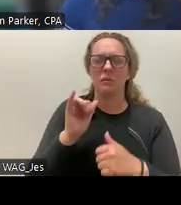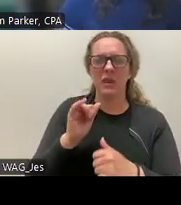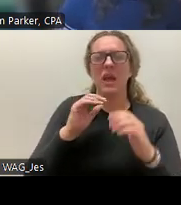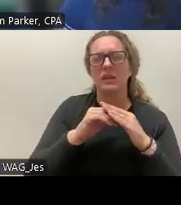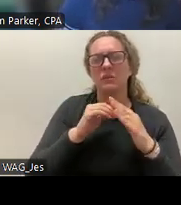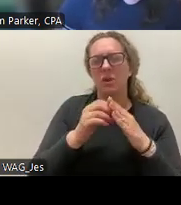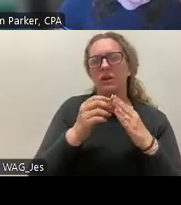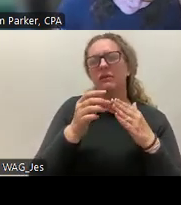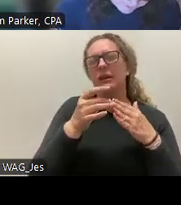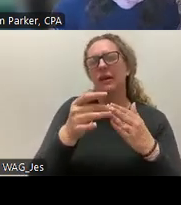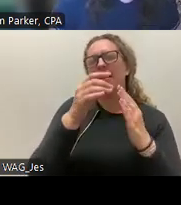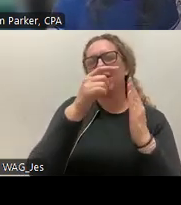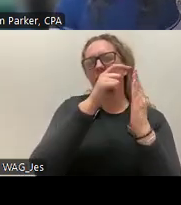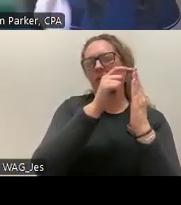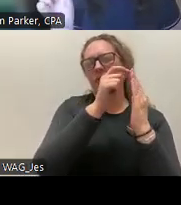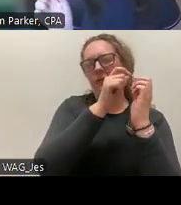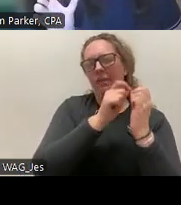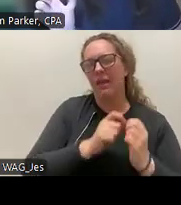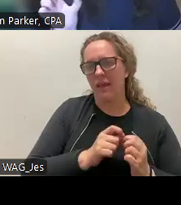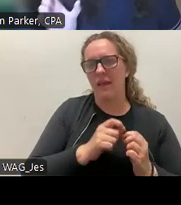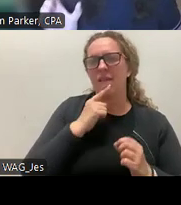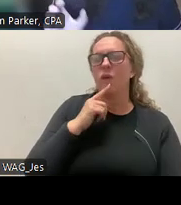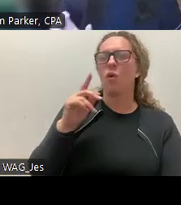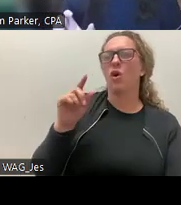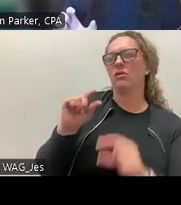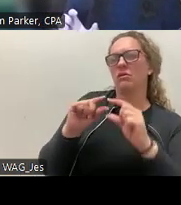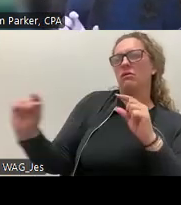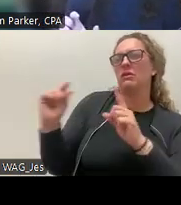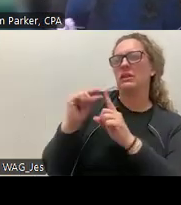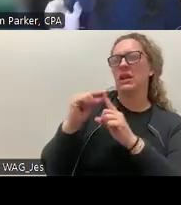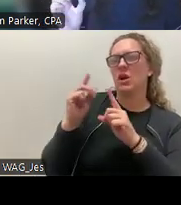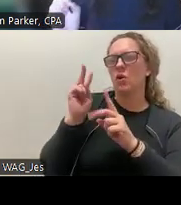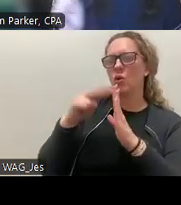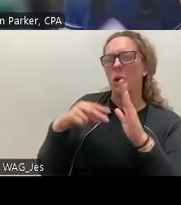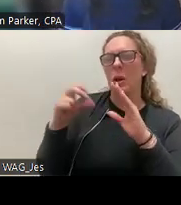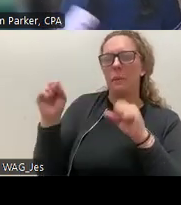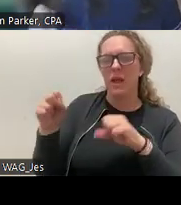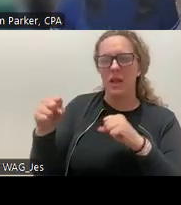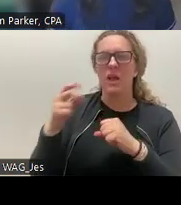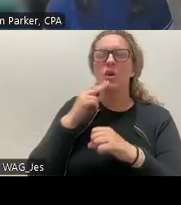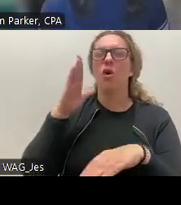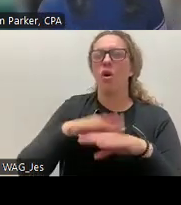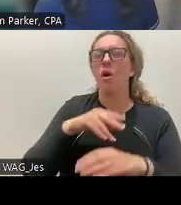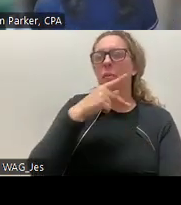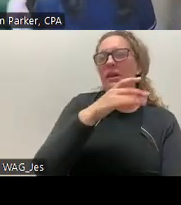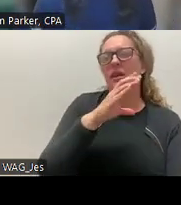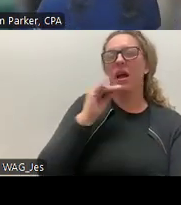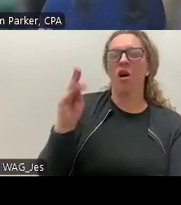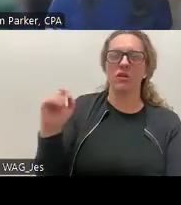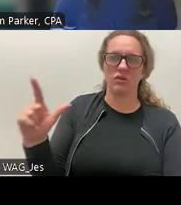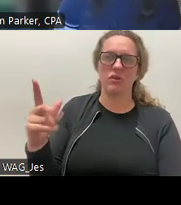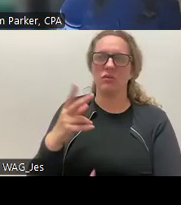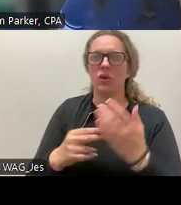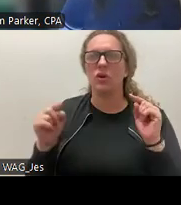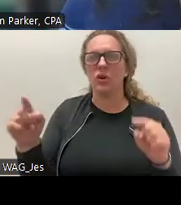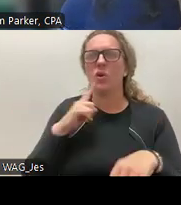Guideline for text readability. You can also scale the text in Baldur's Gate 3, both on PC and on console, and that's built into the